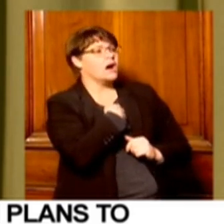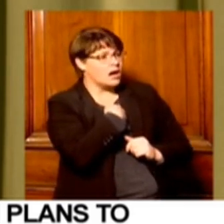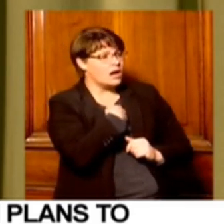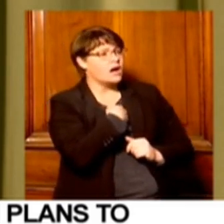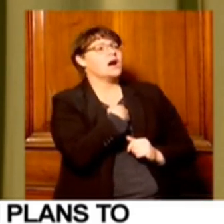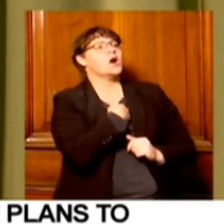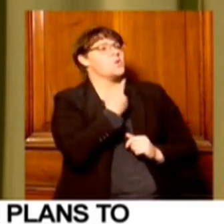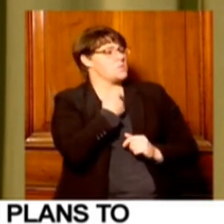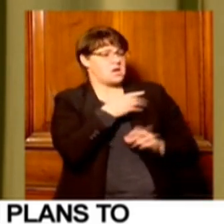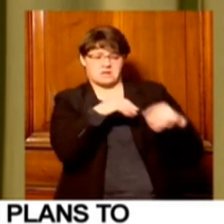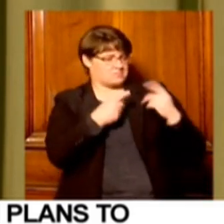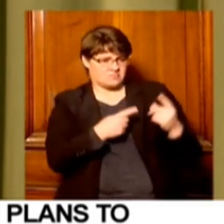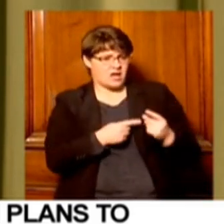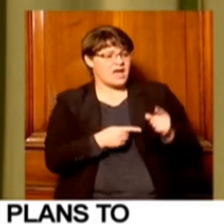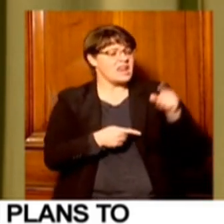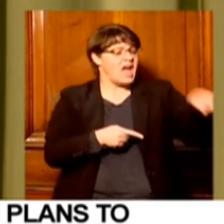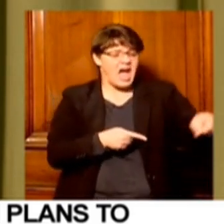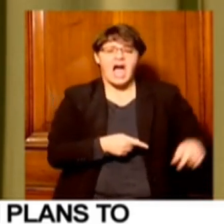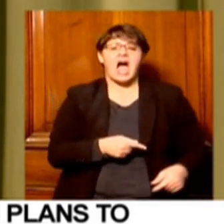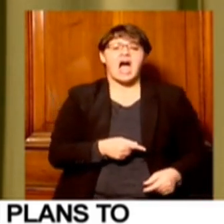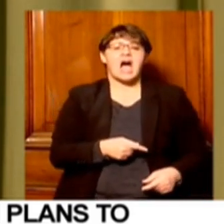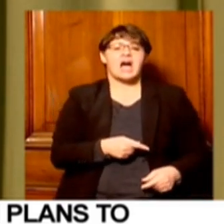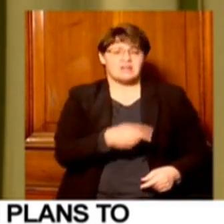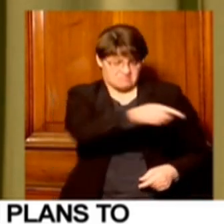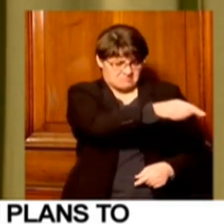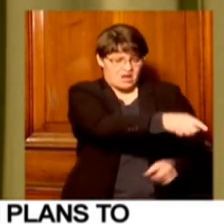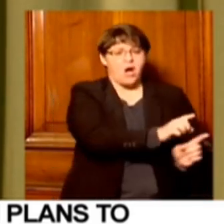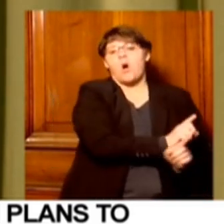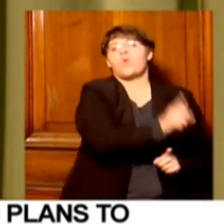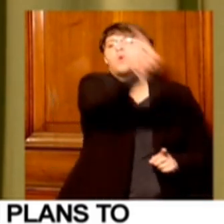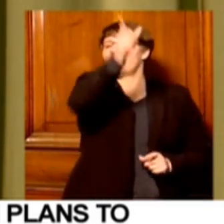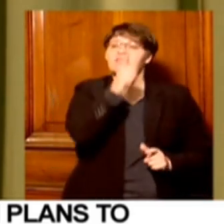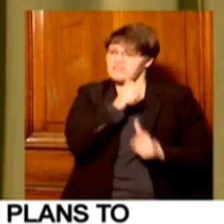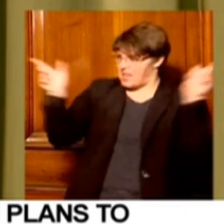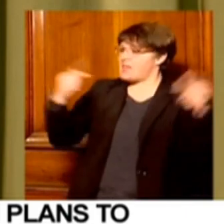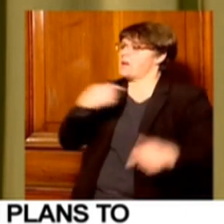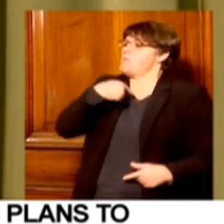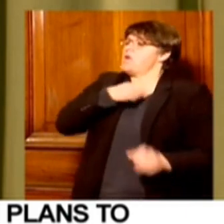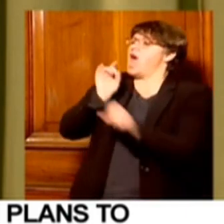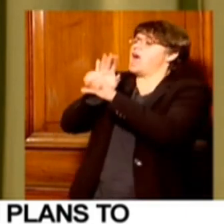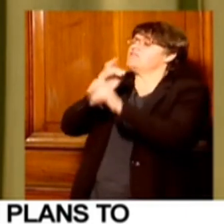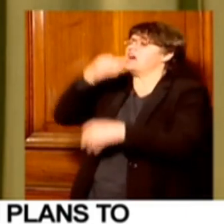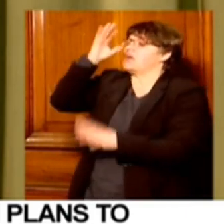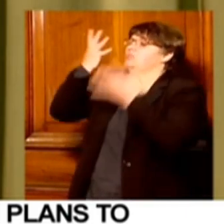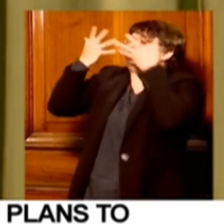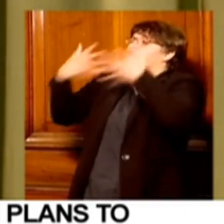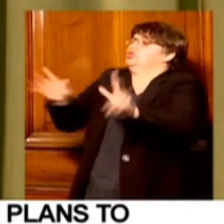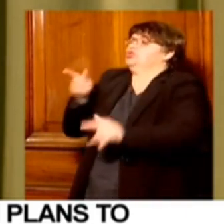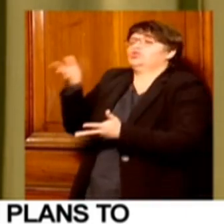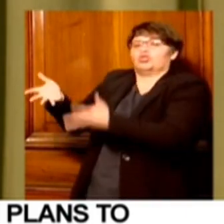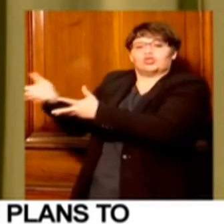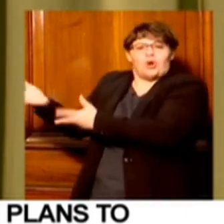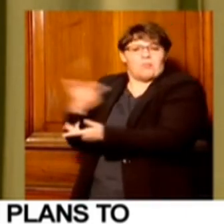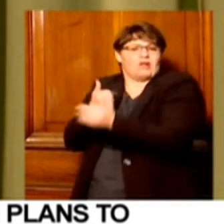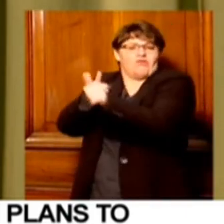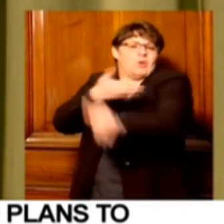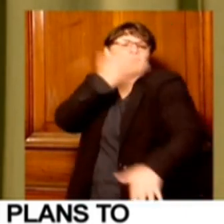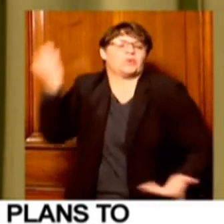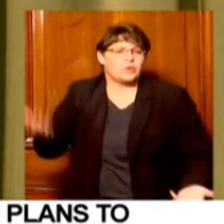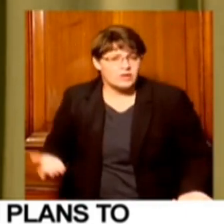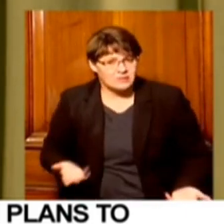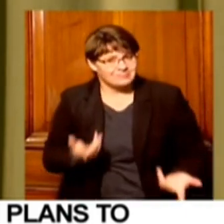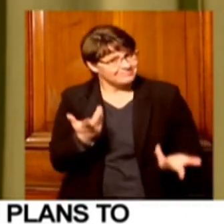us to take out their own advice. Very, very unfortunate. But now, in